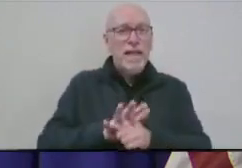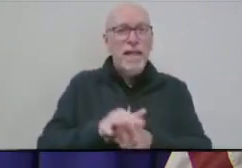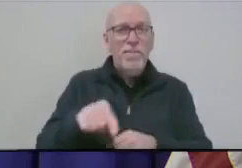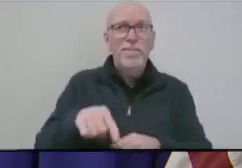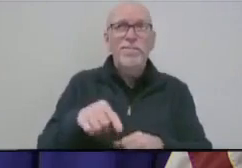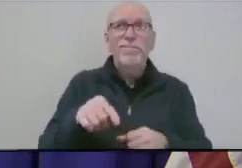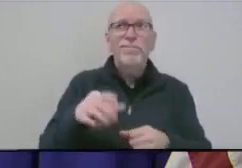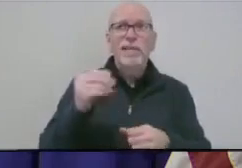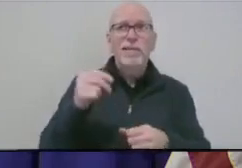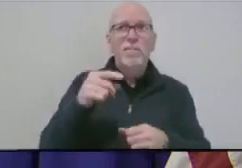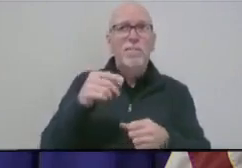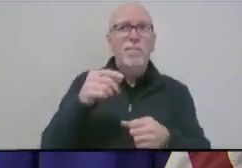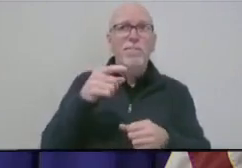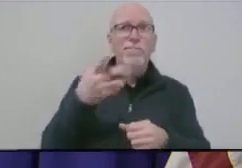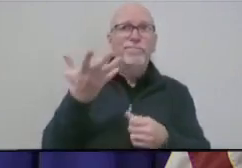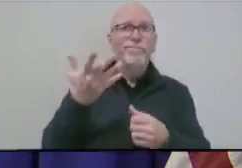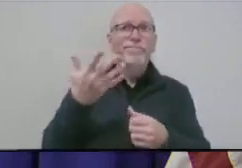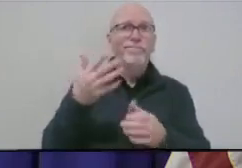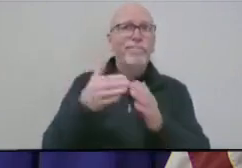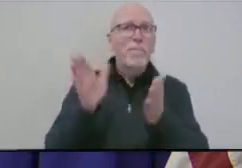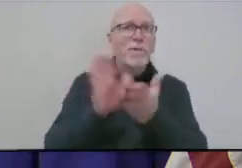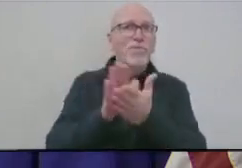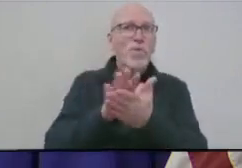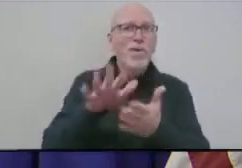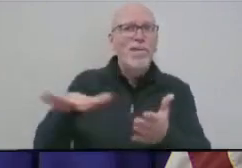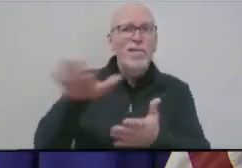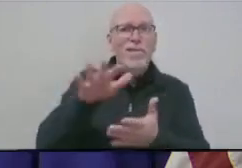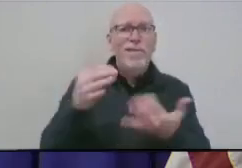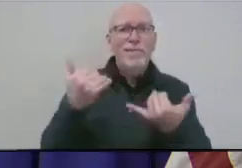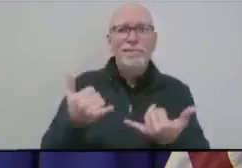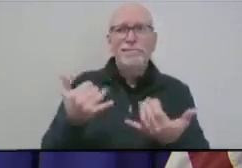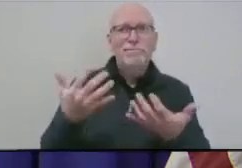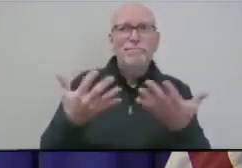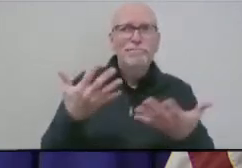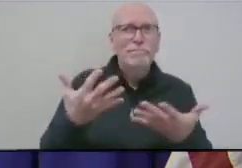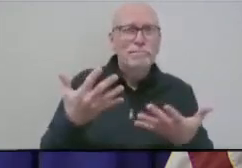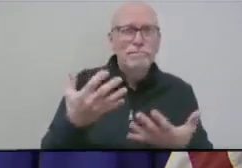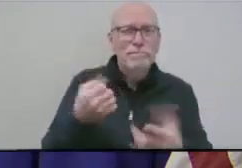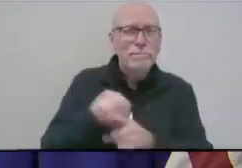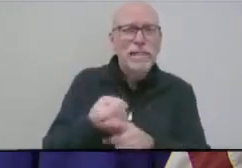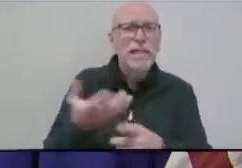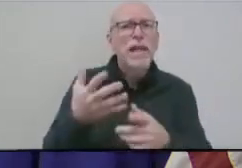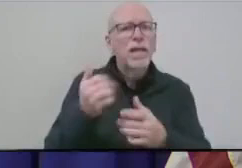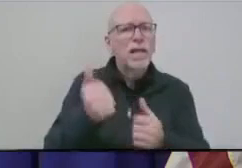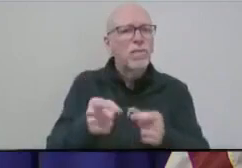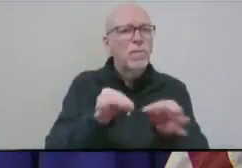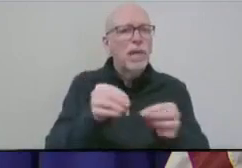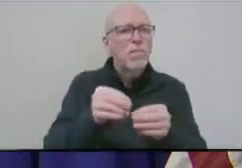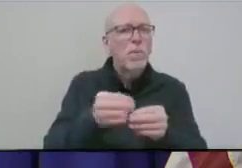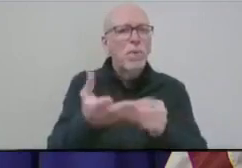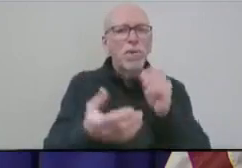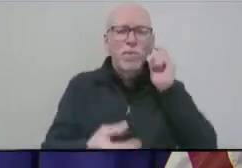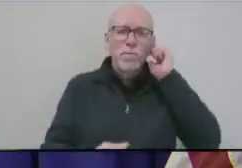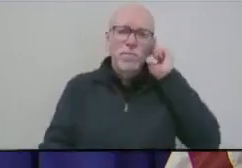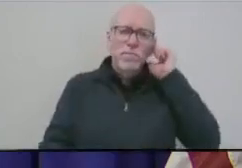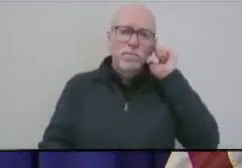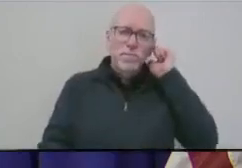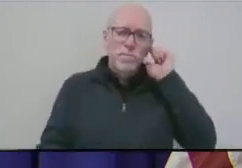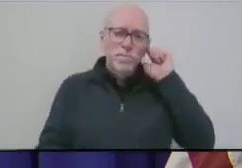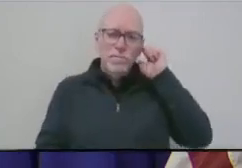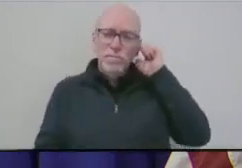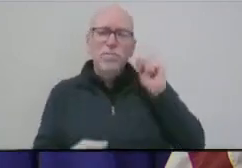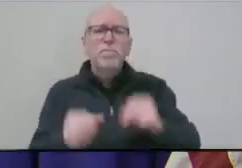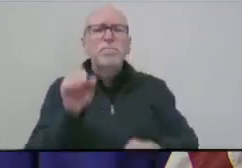public schools kind of getting shorted here. Could you kind of talk about that? Yeah, I would say